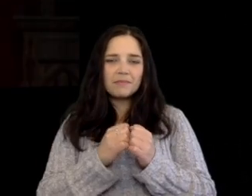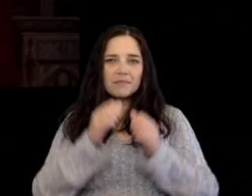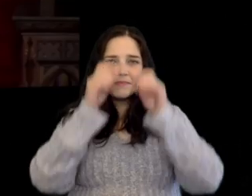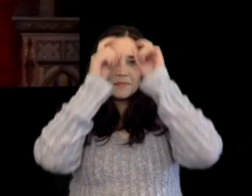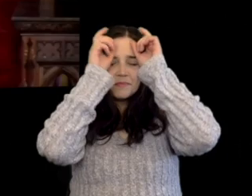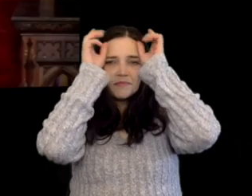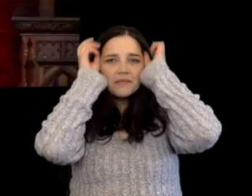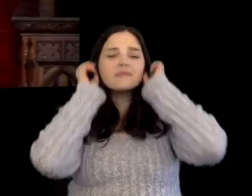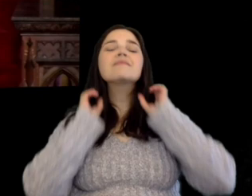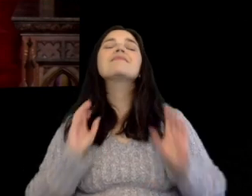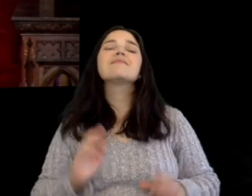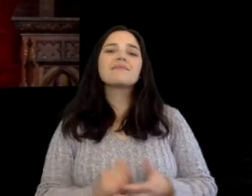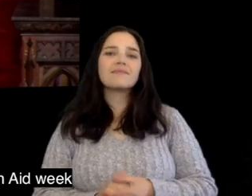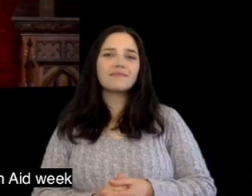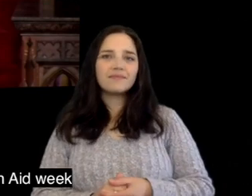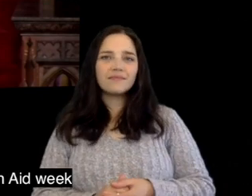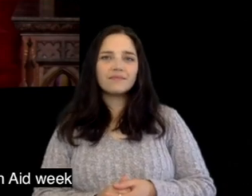Amen.